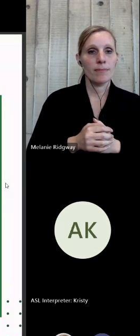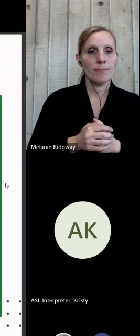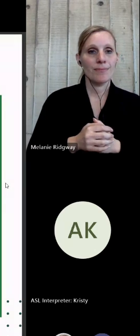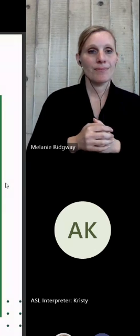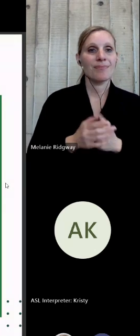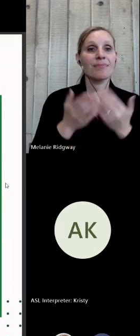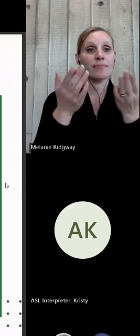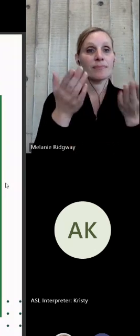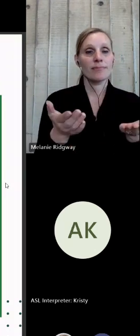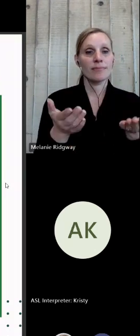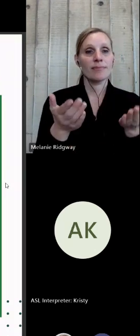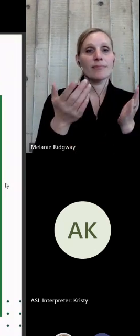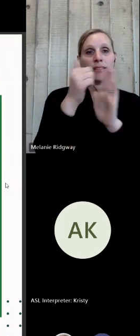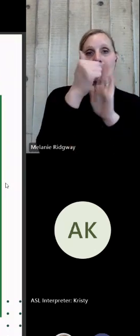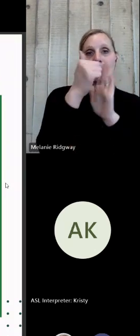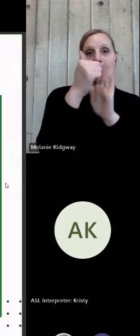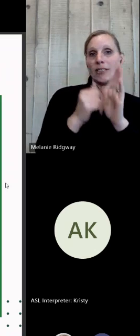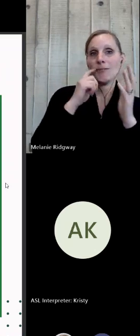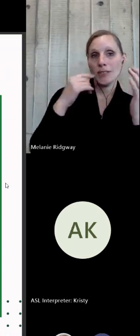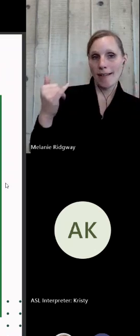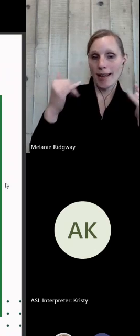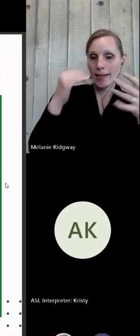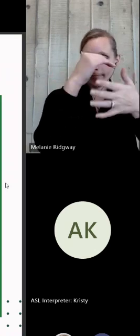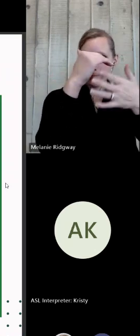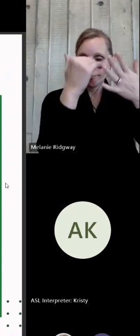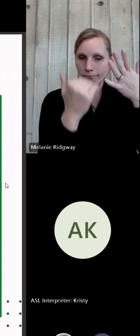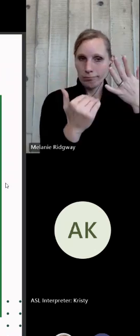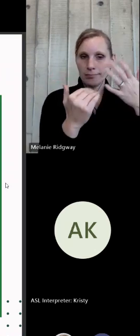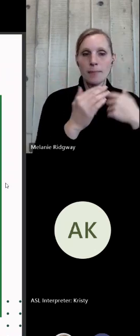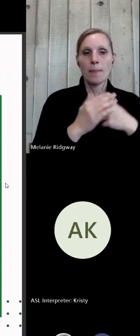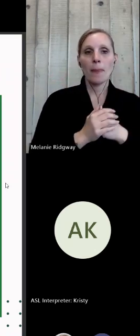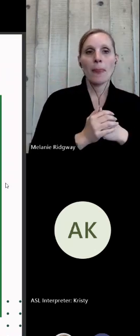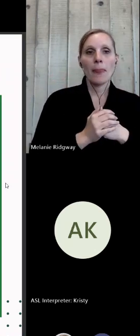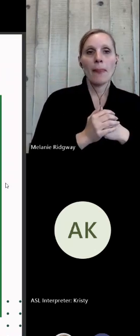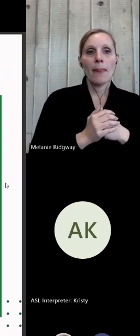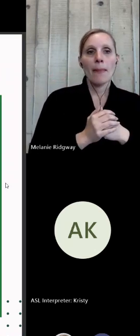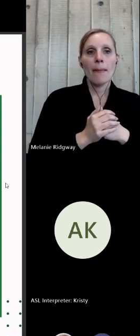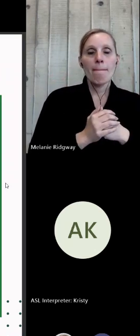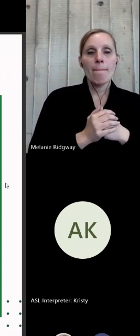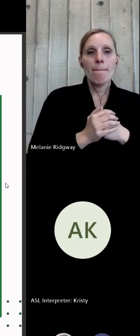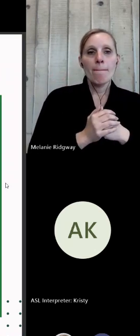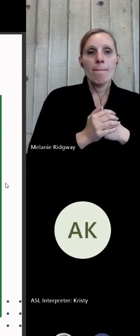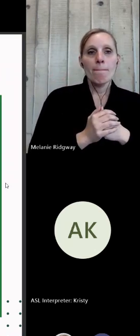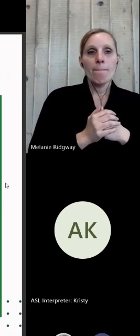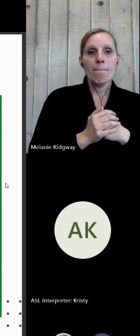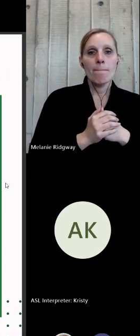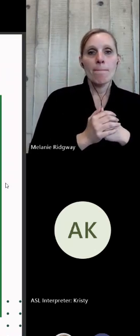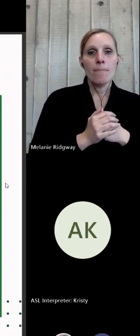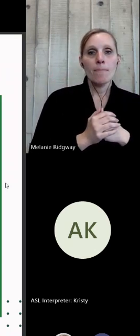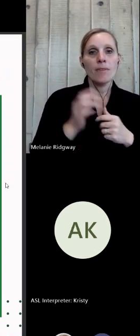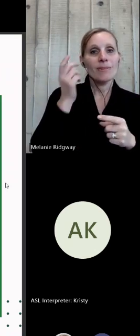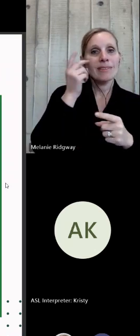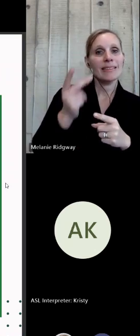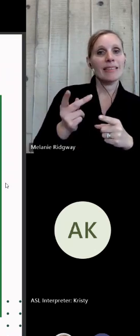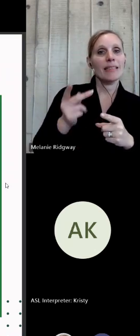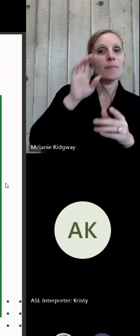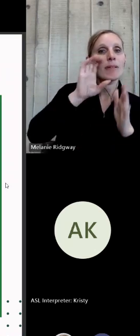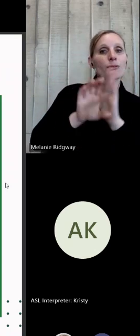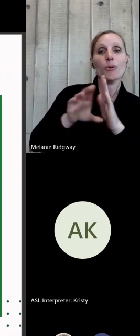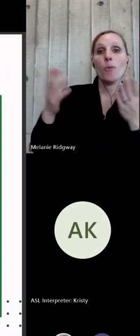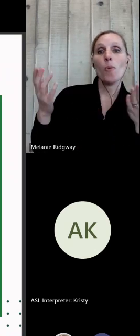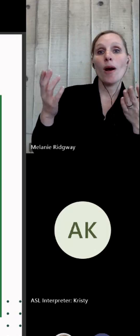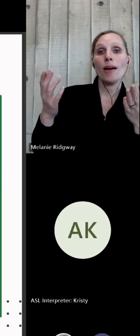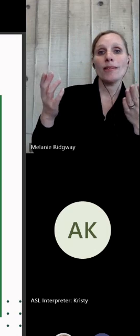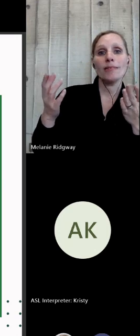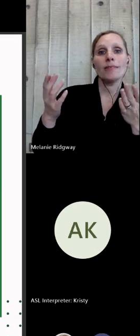This is our learning plan for today. We see an image of two people in